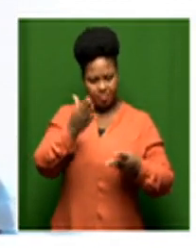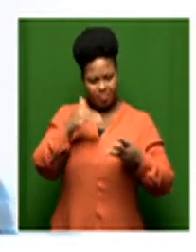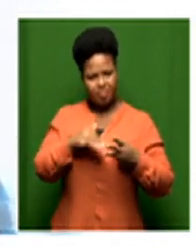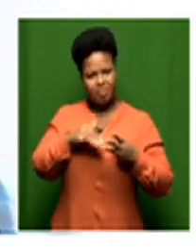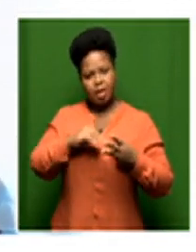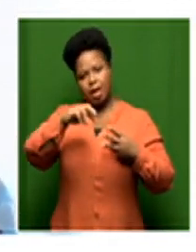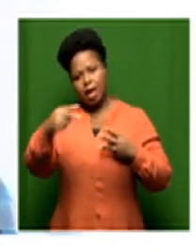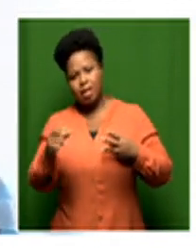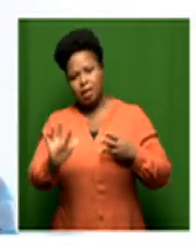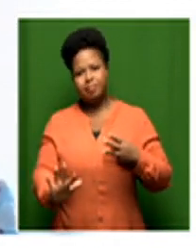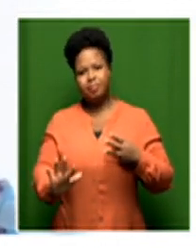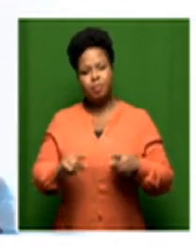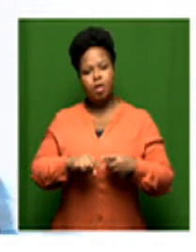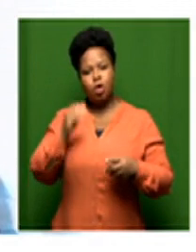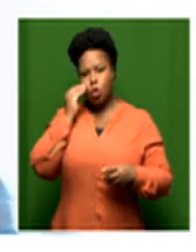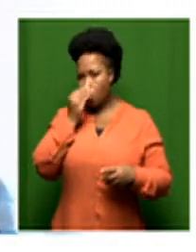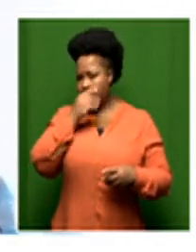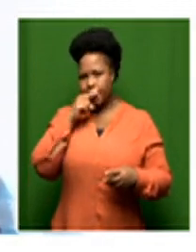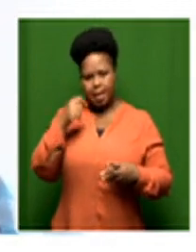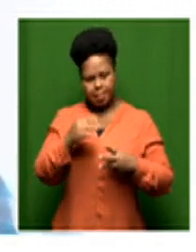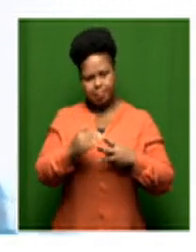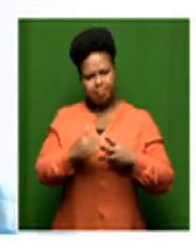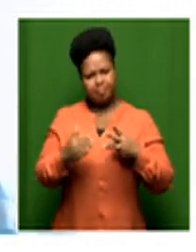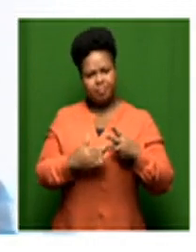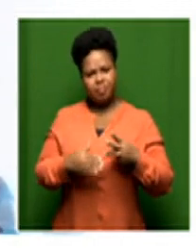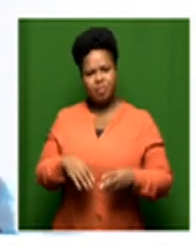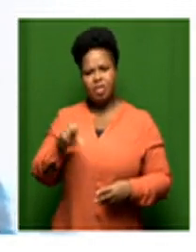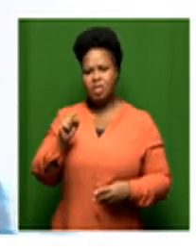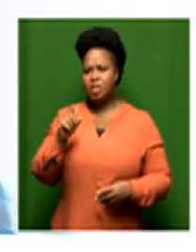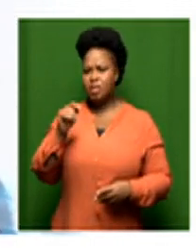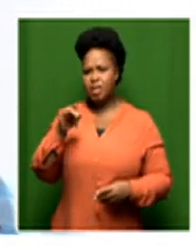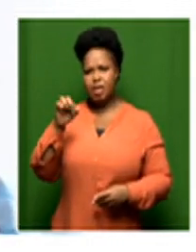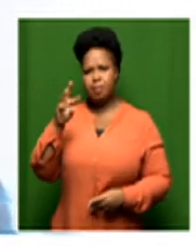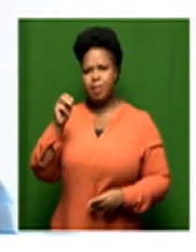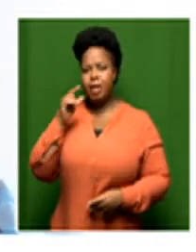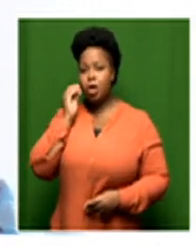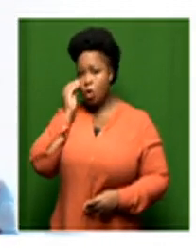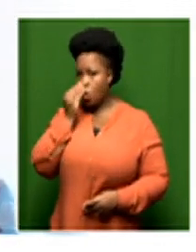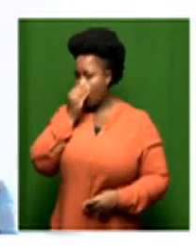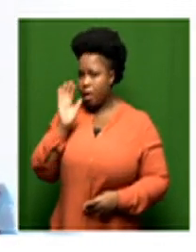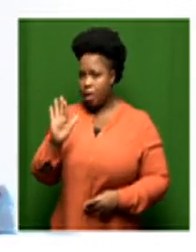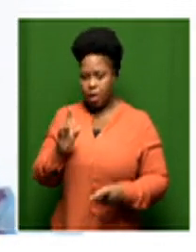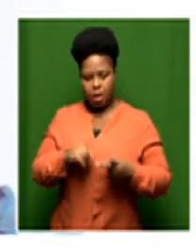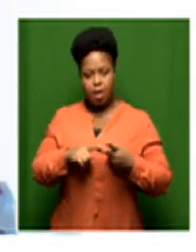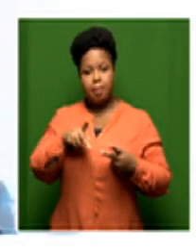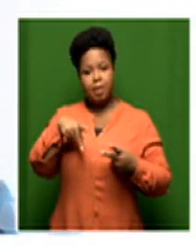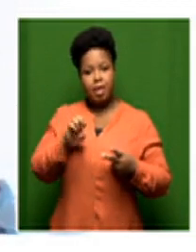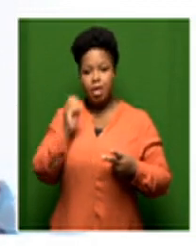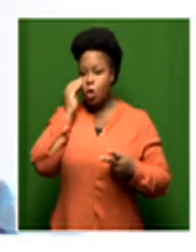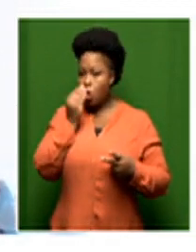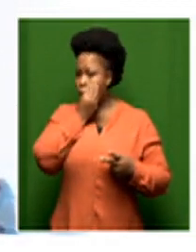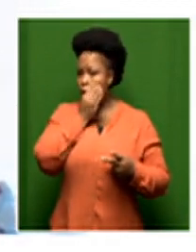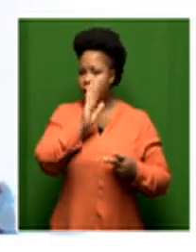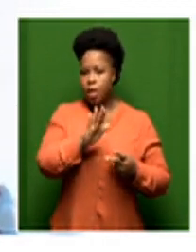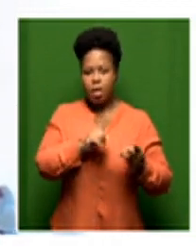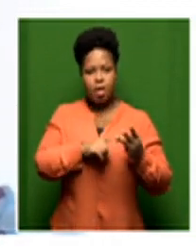of UNIT in a Khoi name. They've named the airport Stearman a Khoi. They've named Port Elizabeth a Khoi.